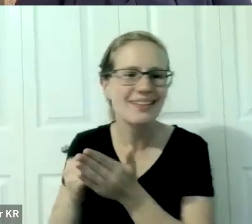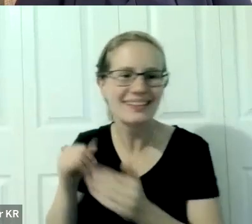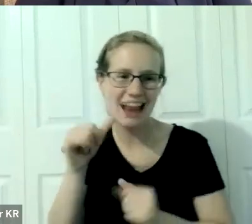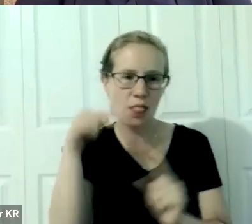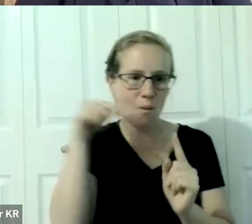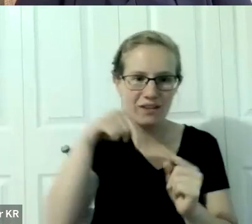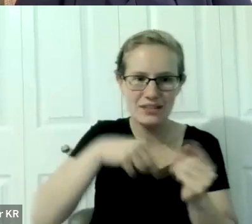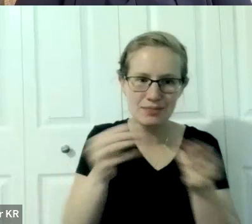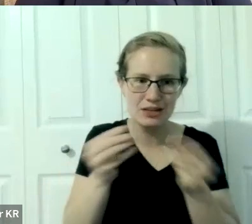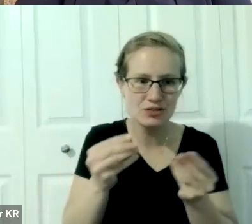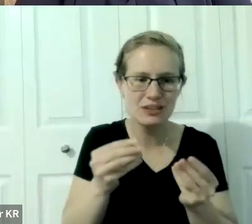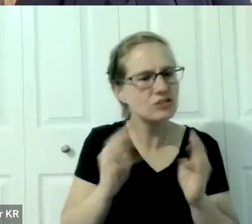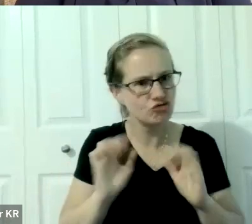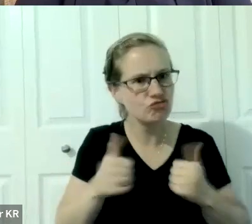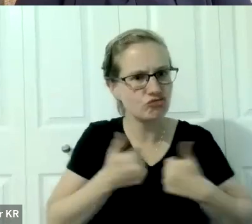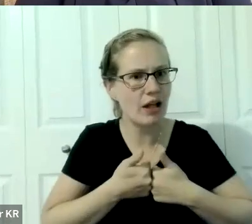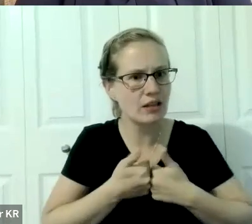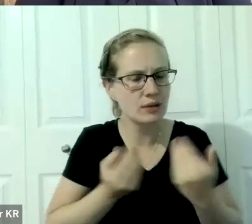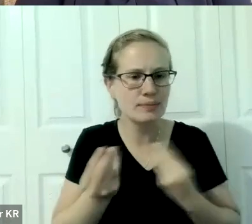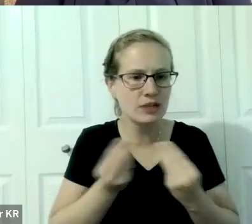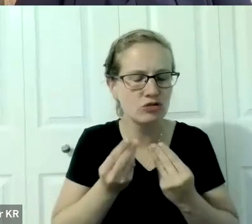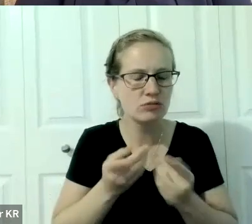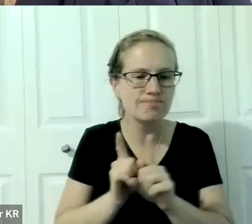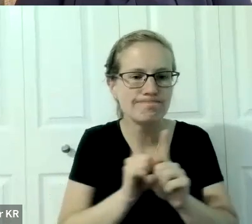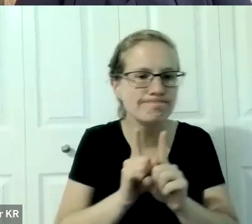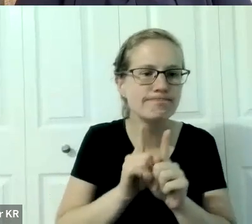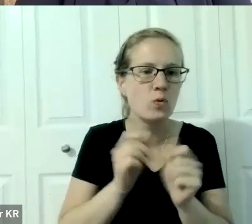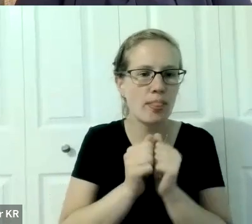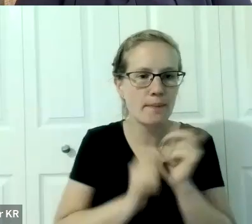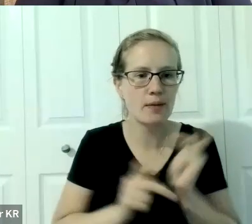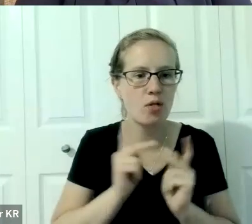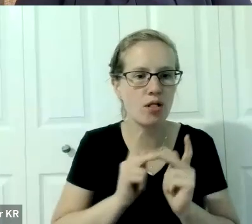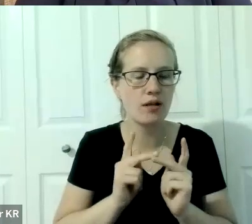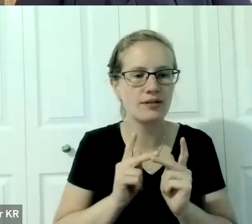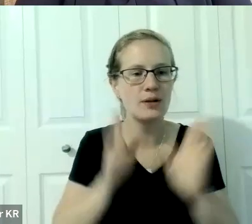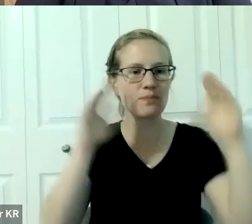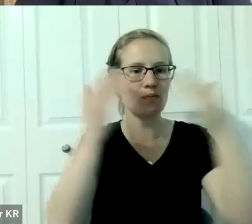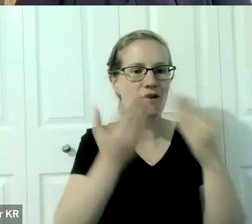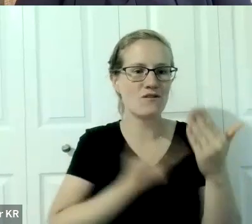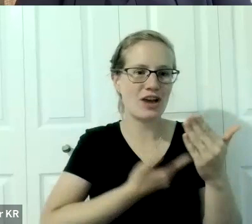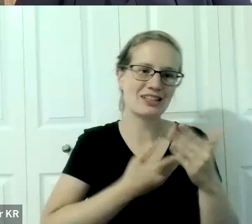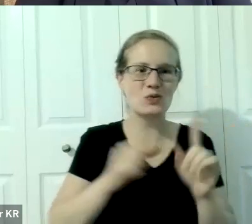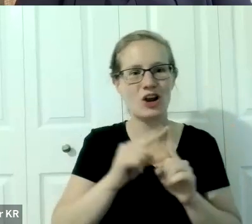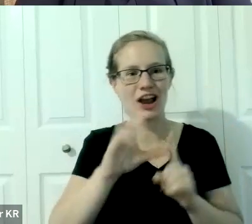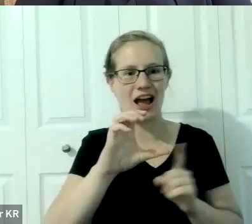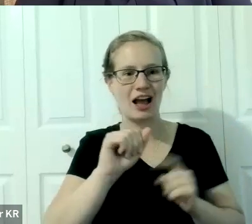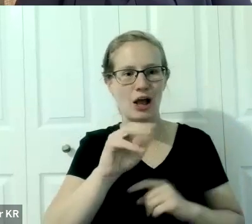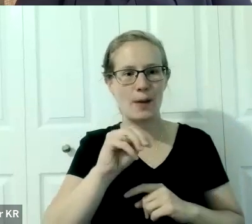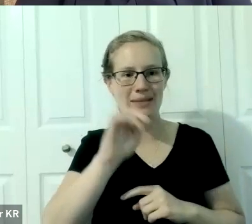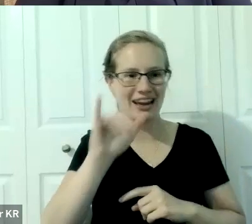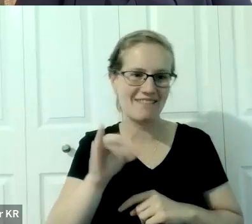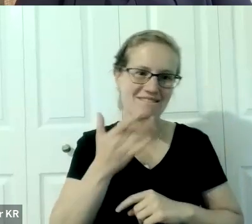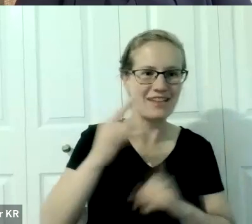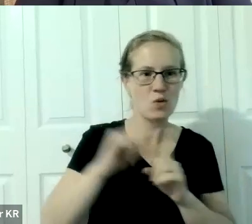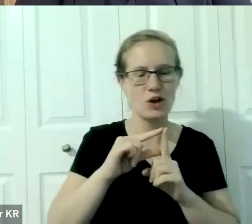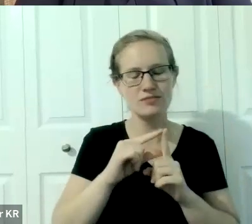ministry is. It's a very challenging ministry of accompanying people, to use one of Pope Francis's favorite words, to accompany people and